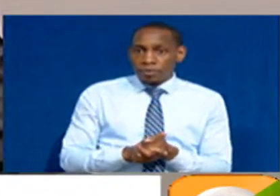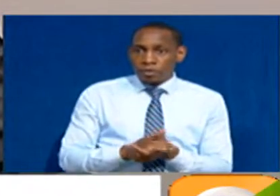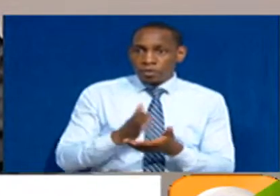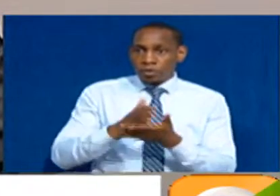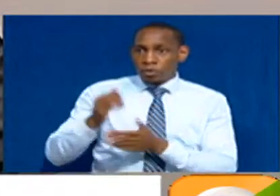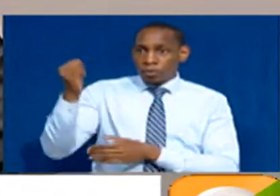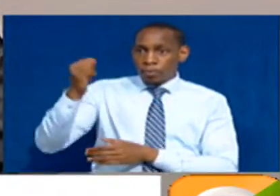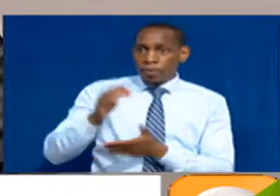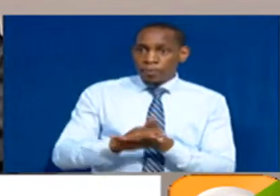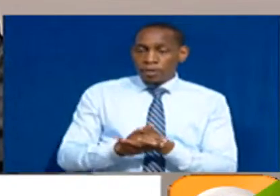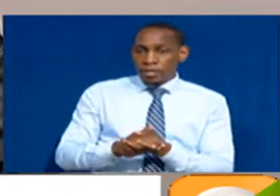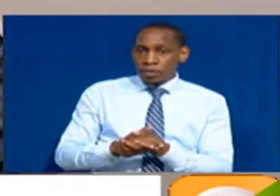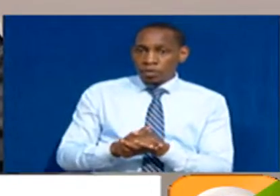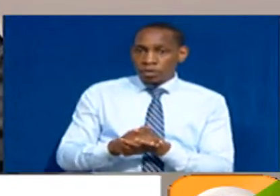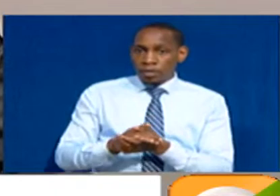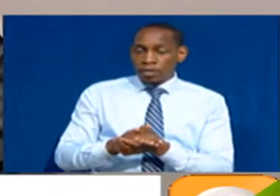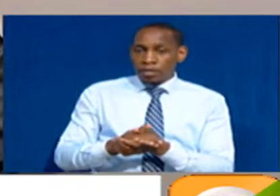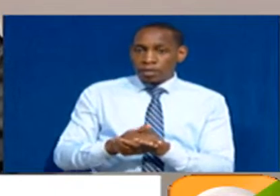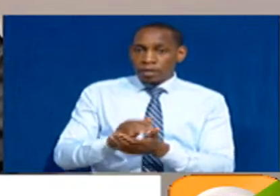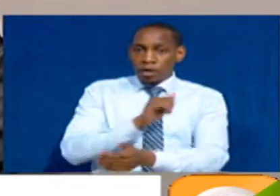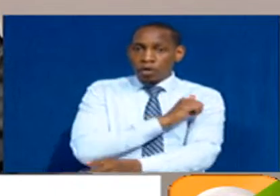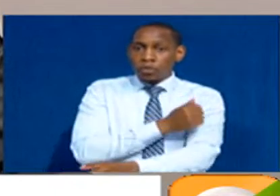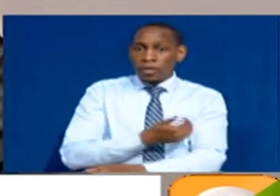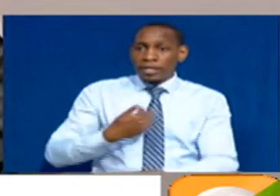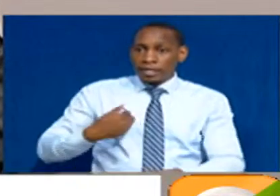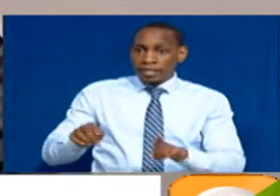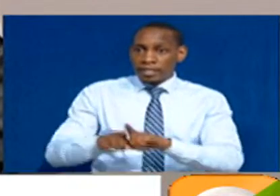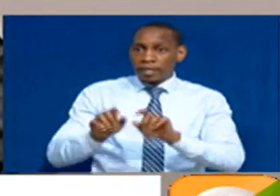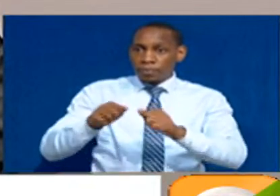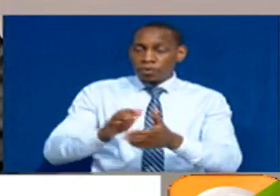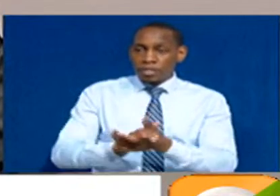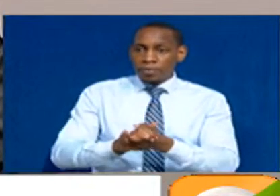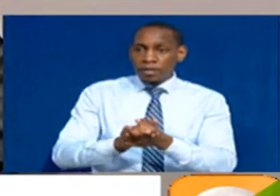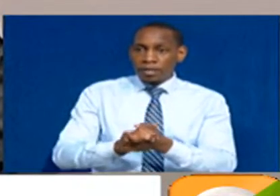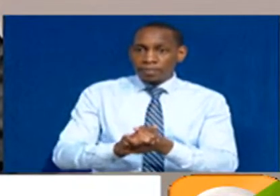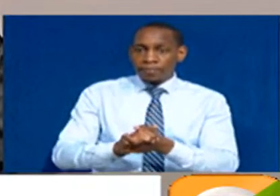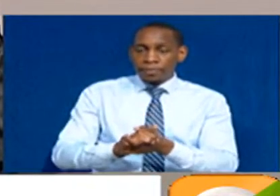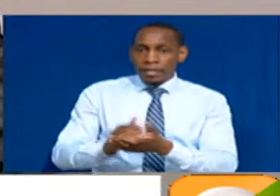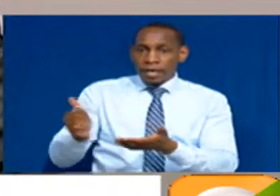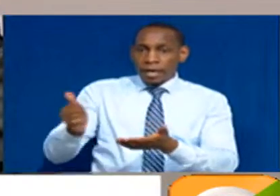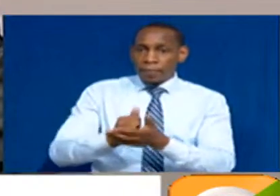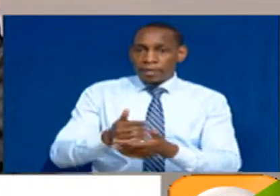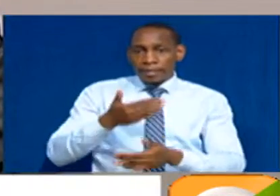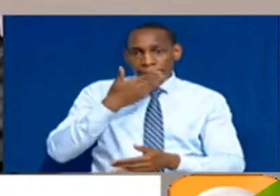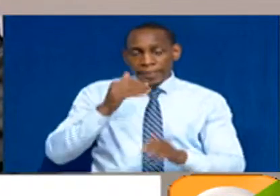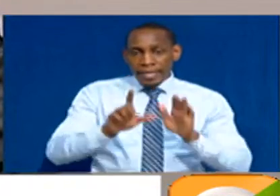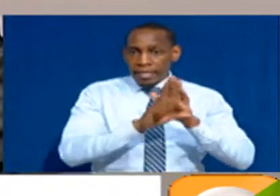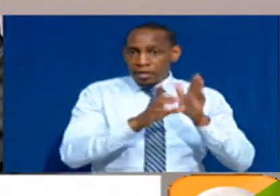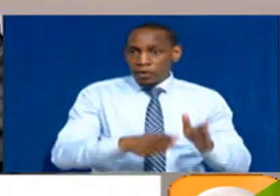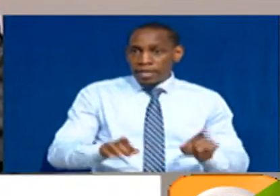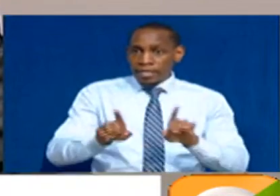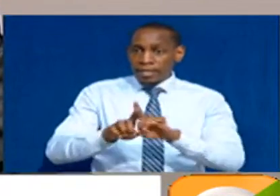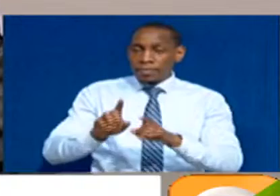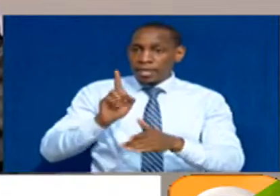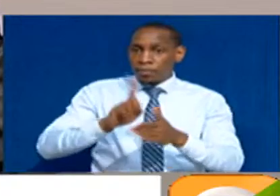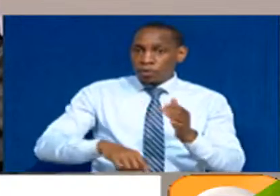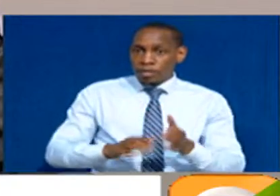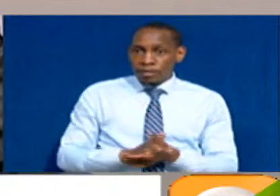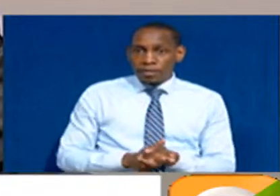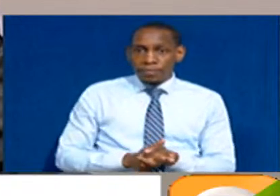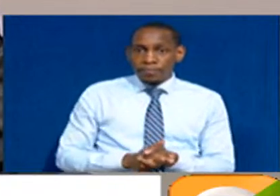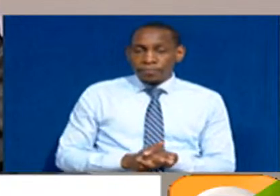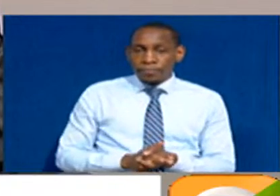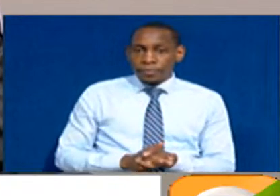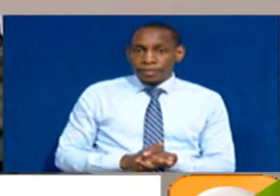kind of political clout. It is the kind of people that are able to obtain the best legal minds. And in addition to that, it is important